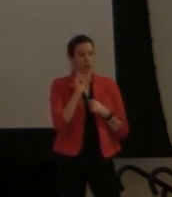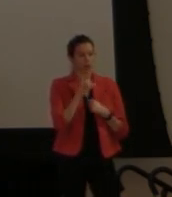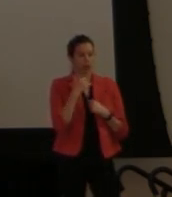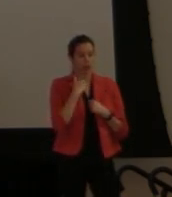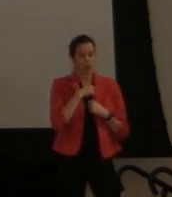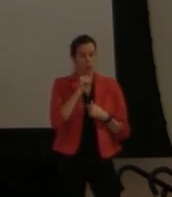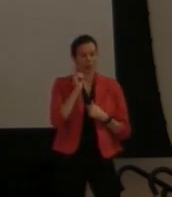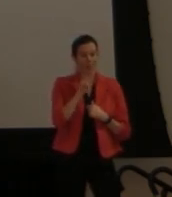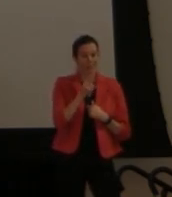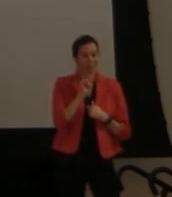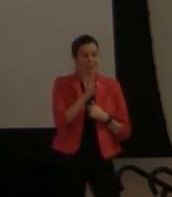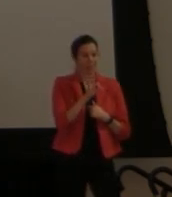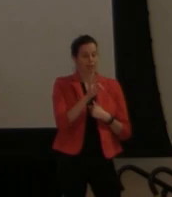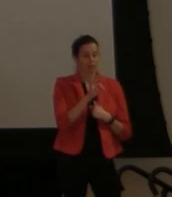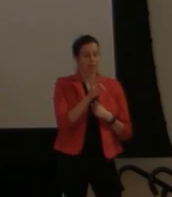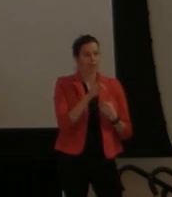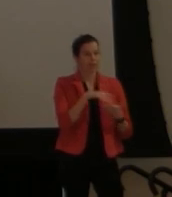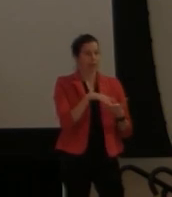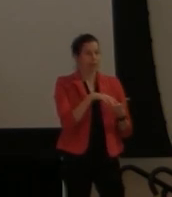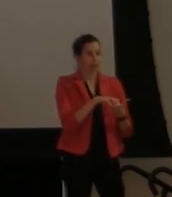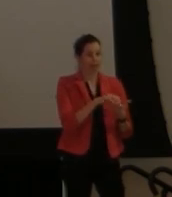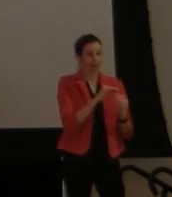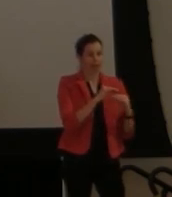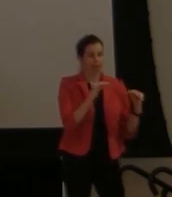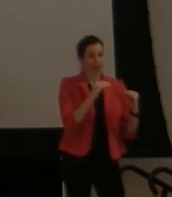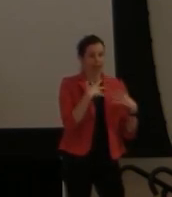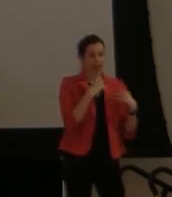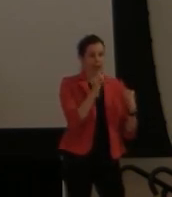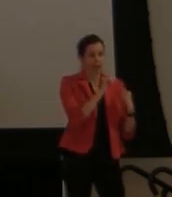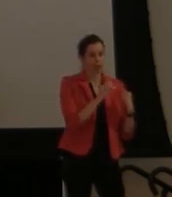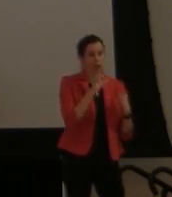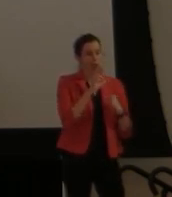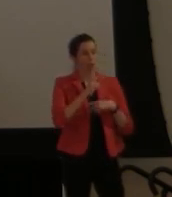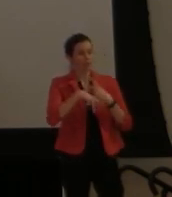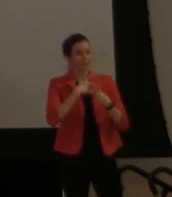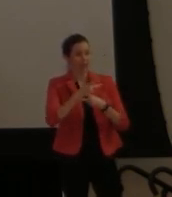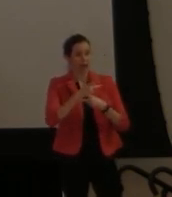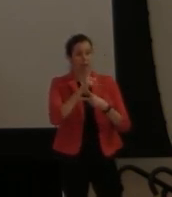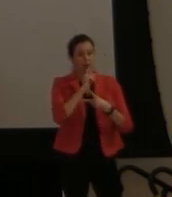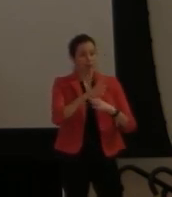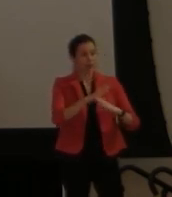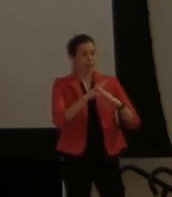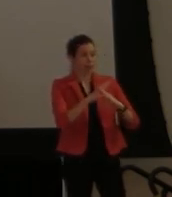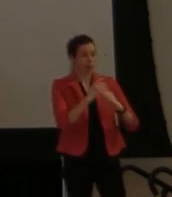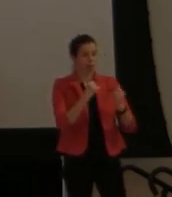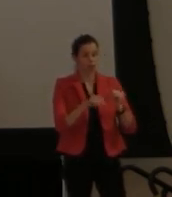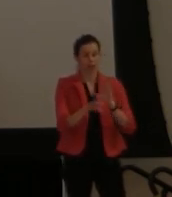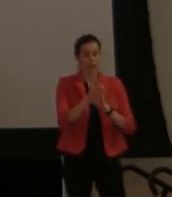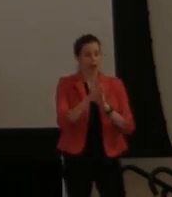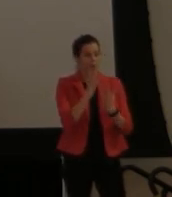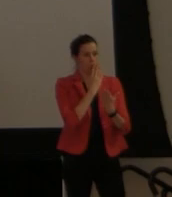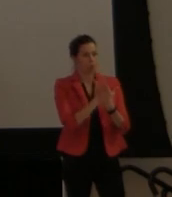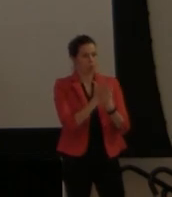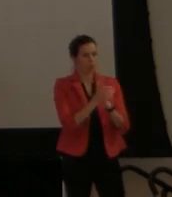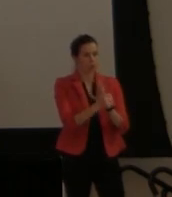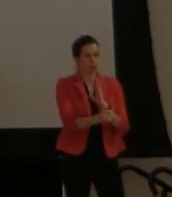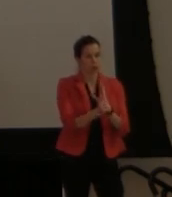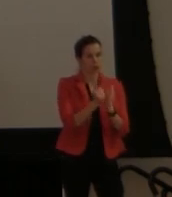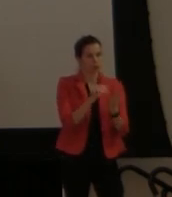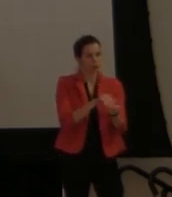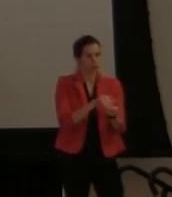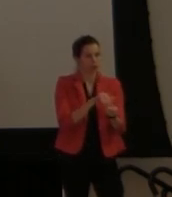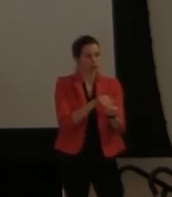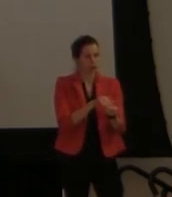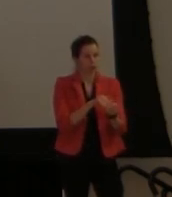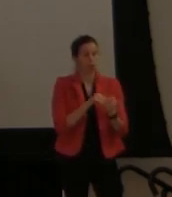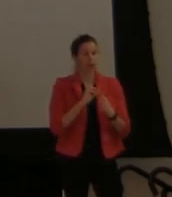if either a lack of health insurance or the type of health insurance had been a barrier to finding a trusted provider. First,